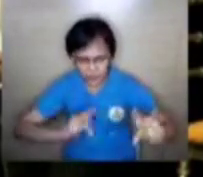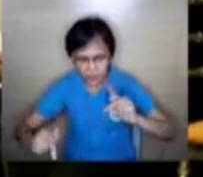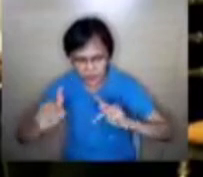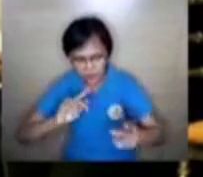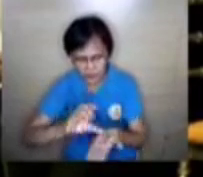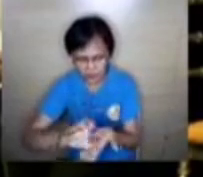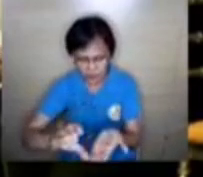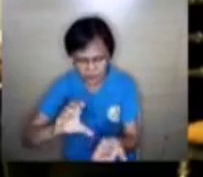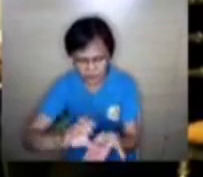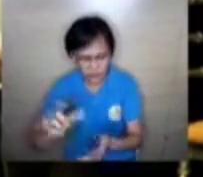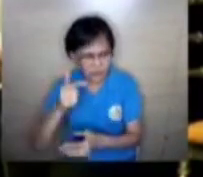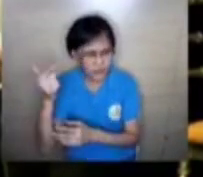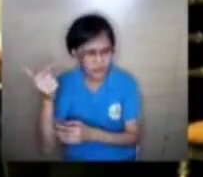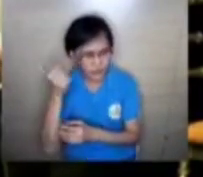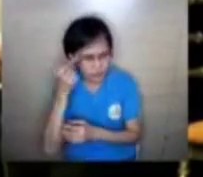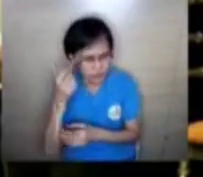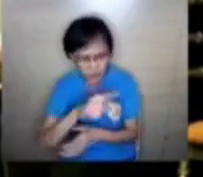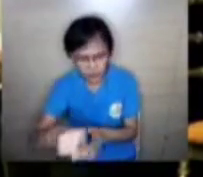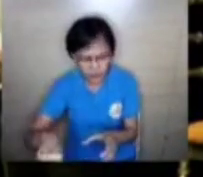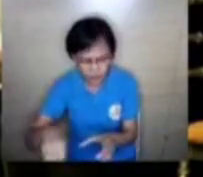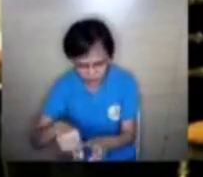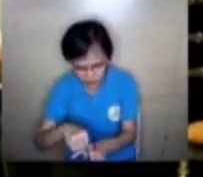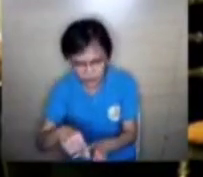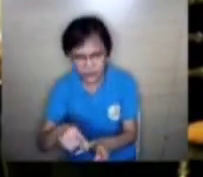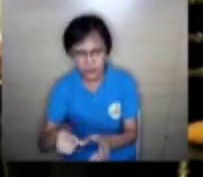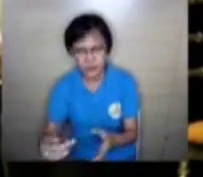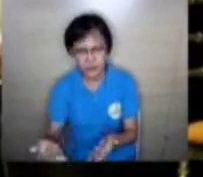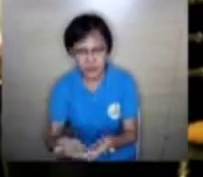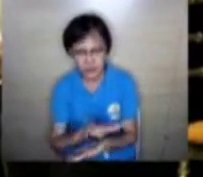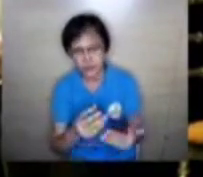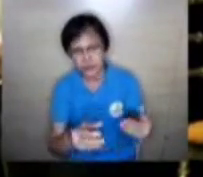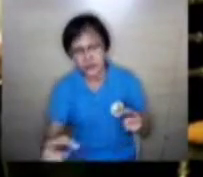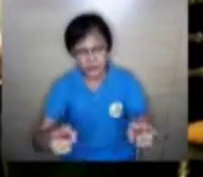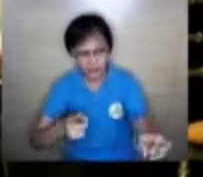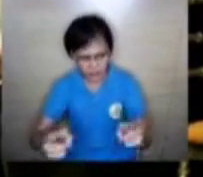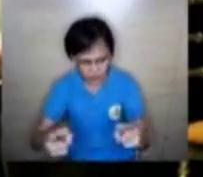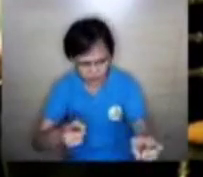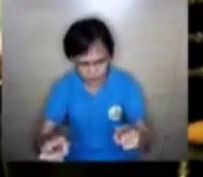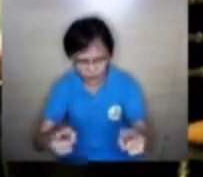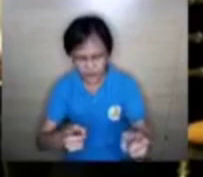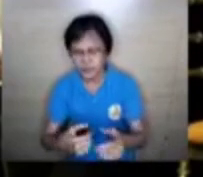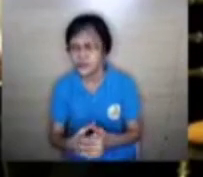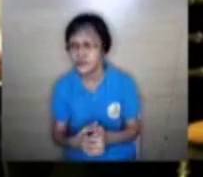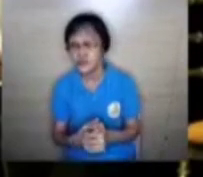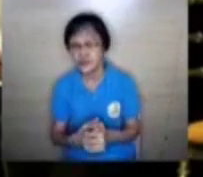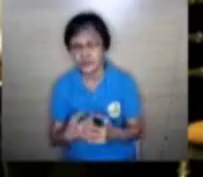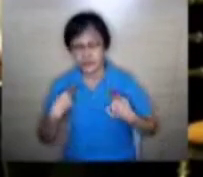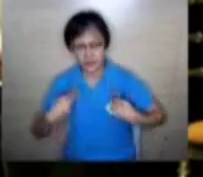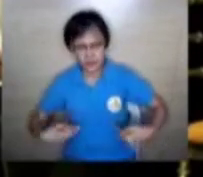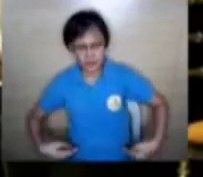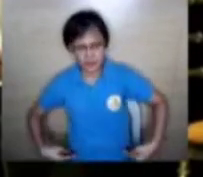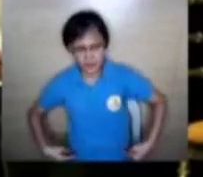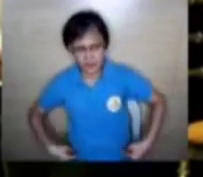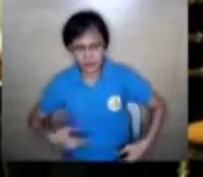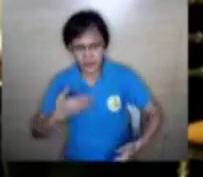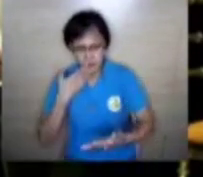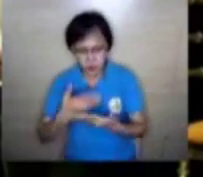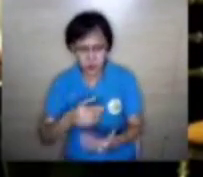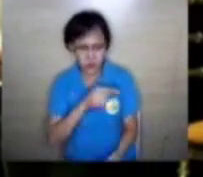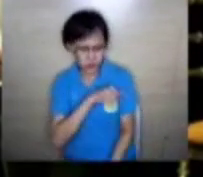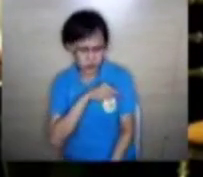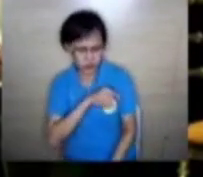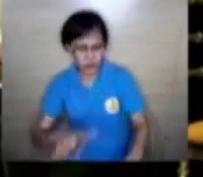of participatory and good governance where citizens enjoy a high quality of life in a competitive